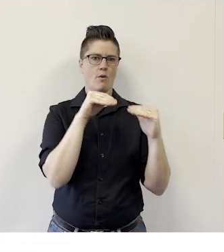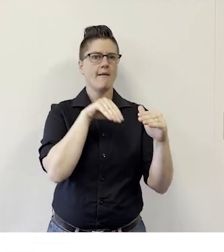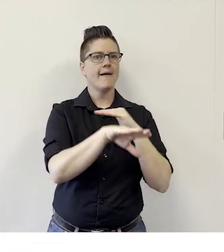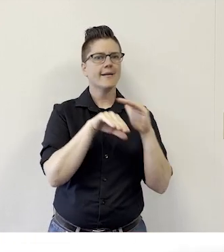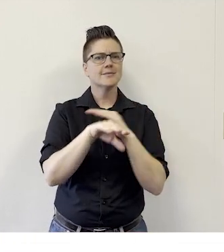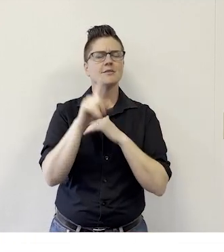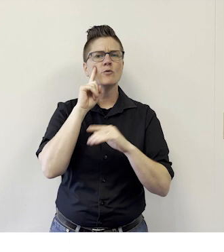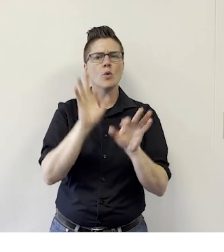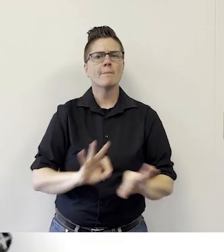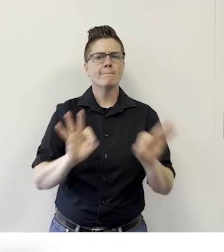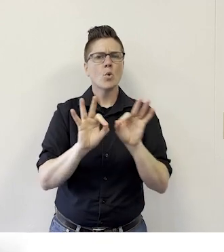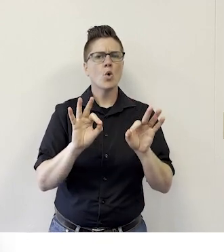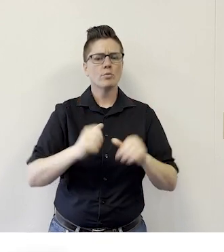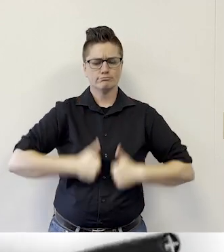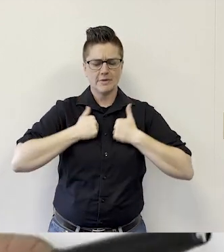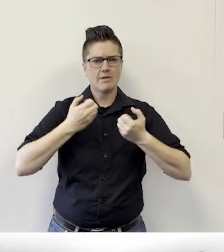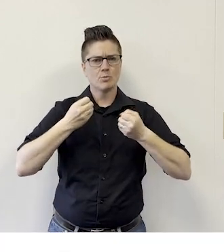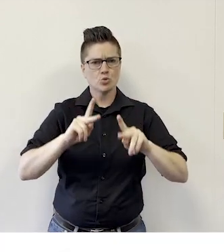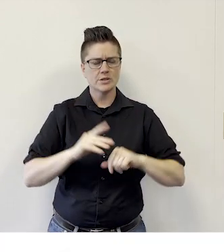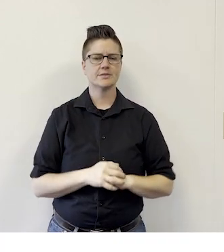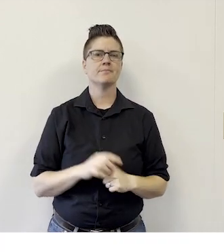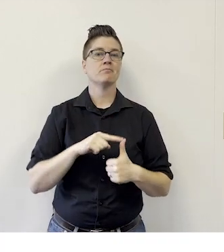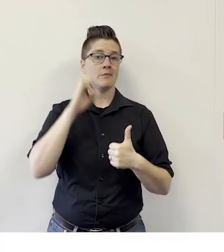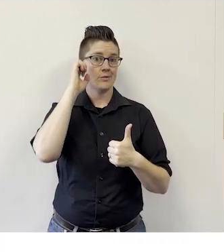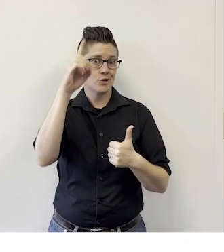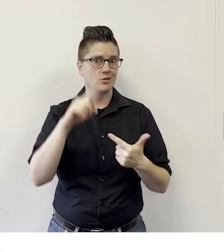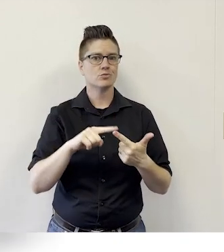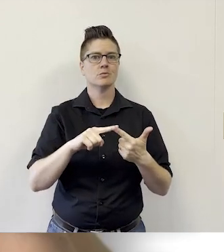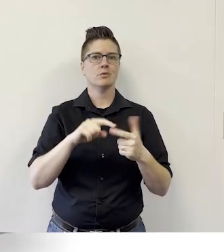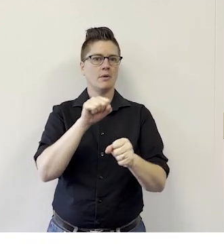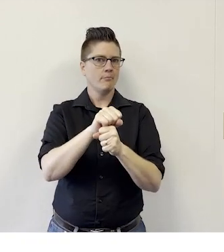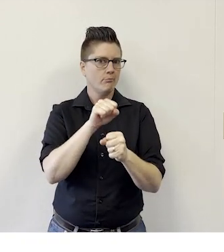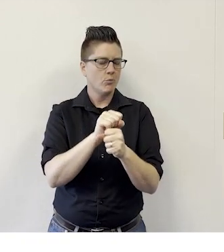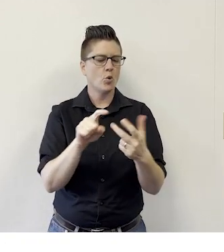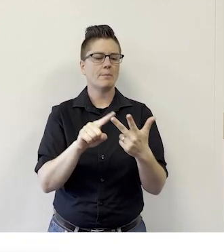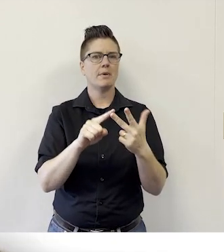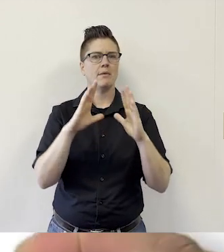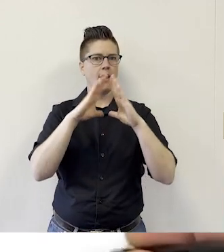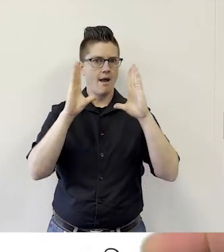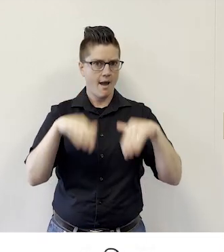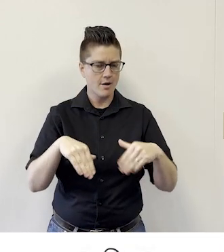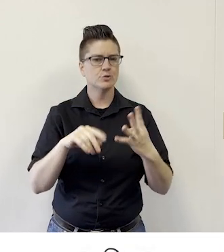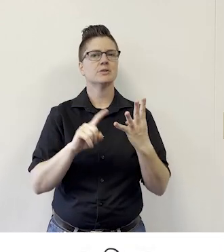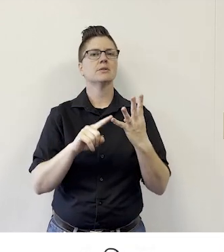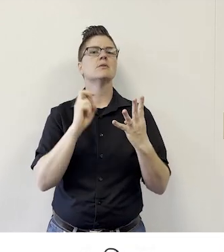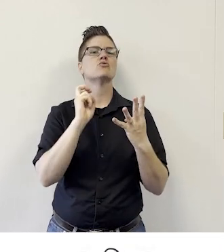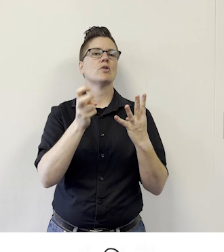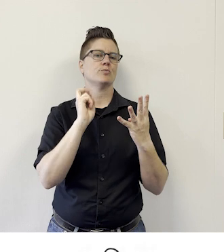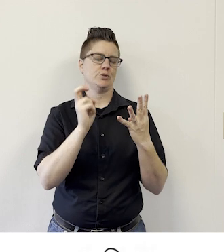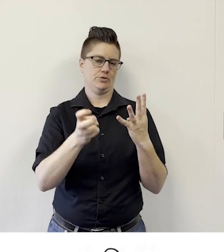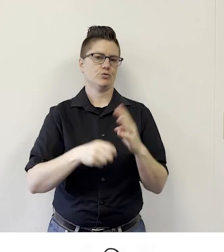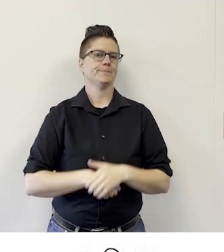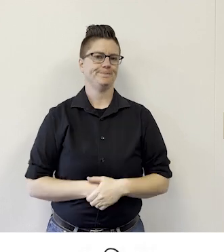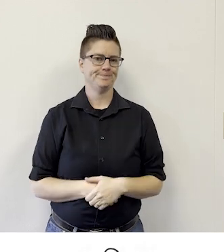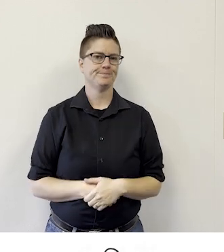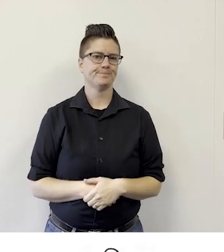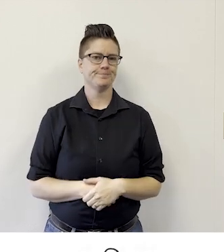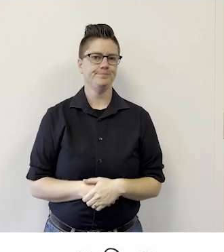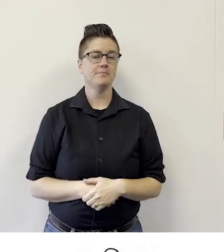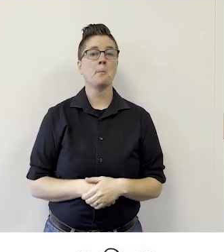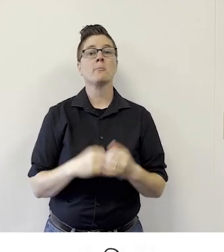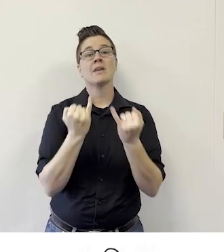disabilities have equal access to important life opportunities such as education, employment, housing,